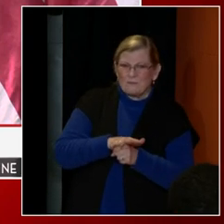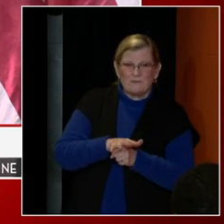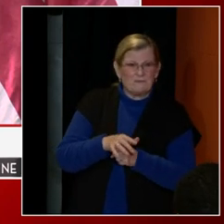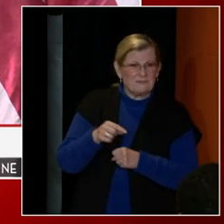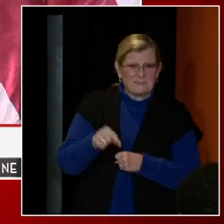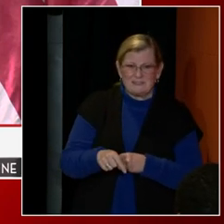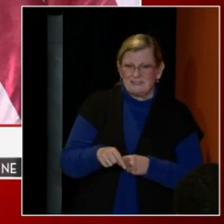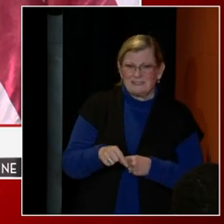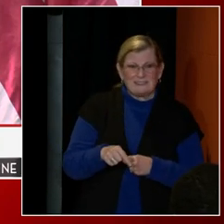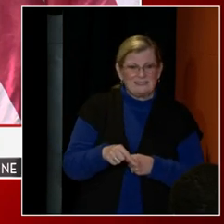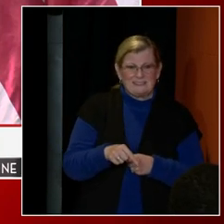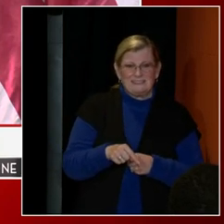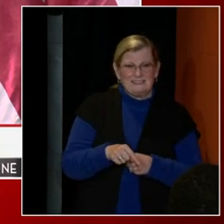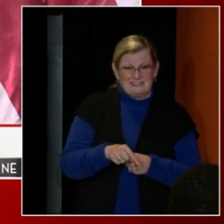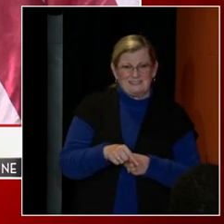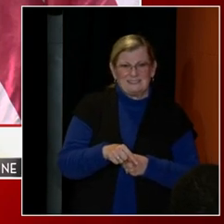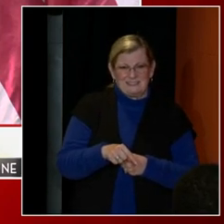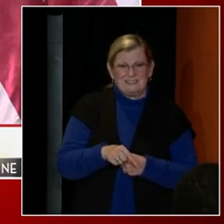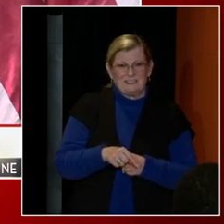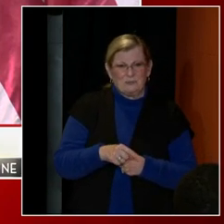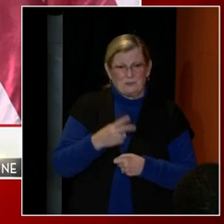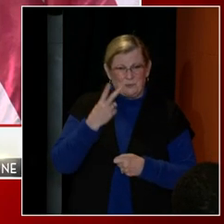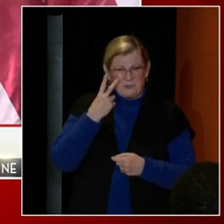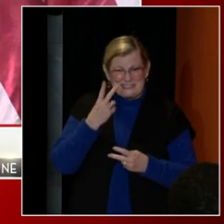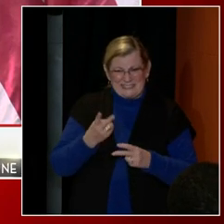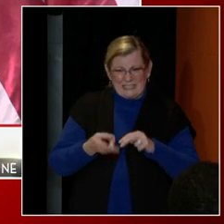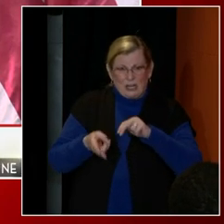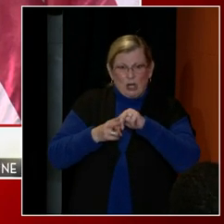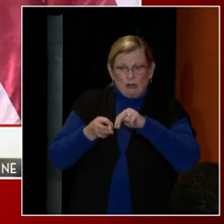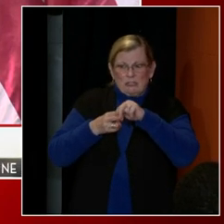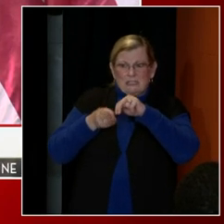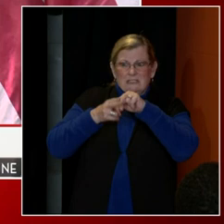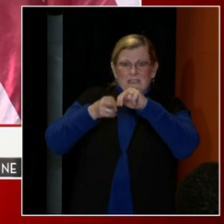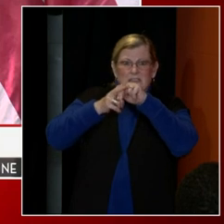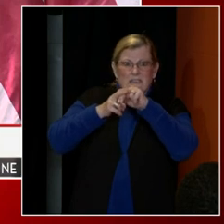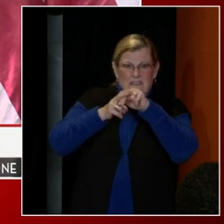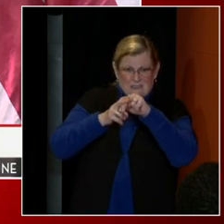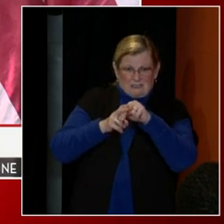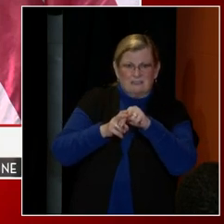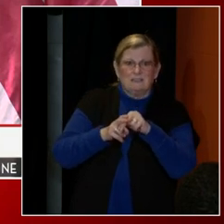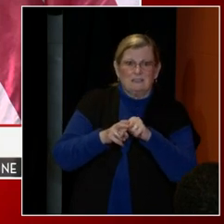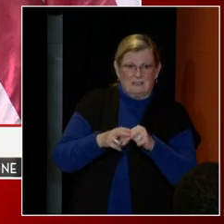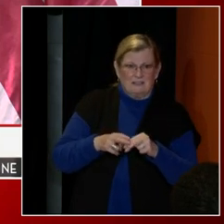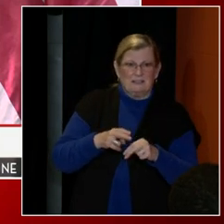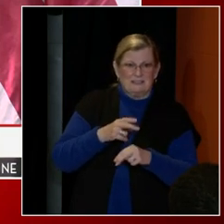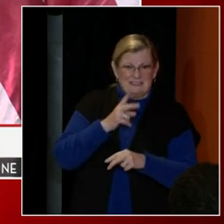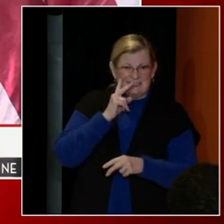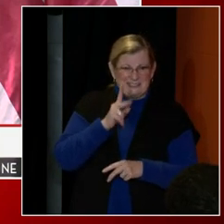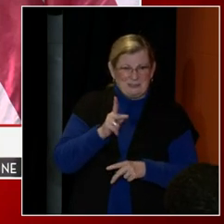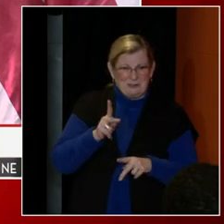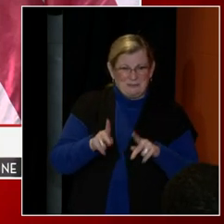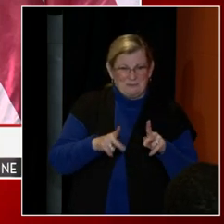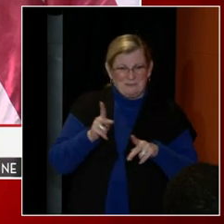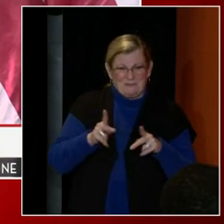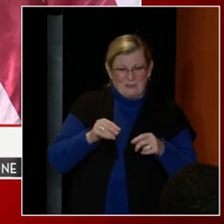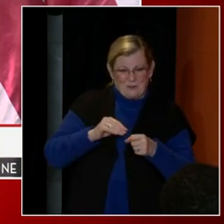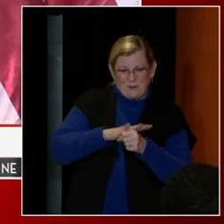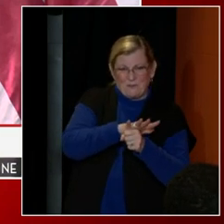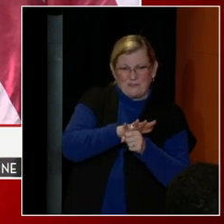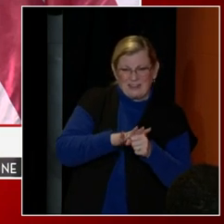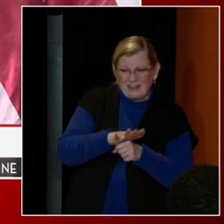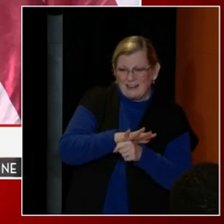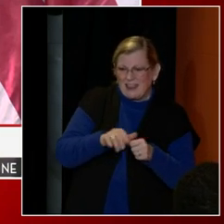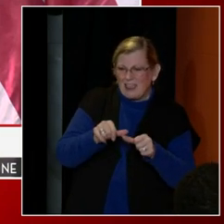where we see increased cases throughout the city. We see increased cases throughout the region. And